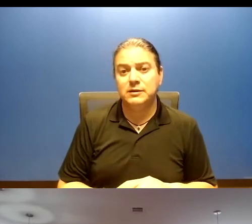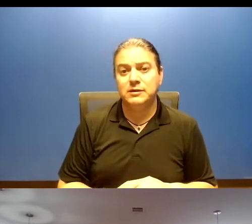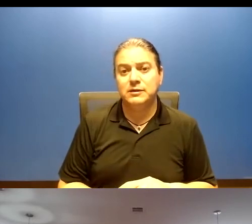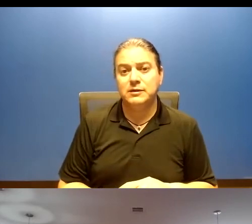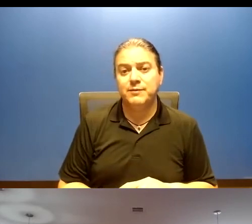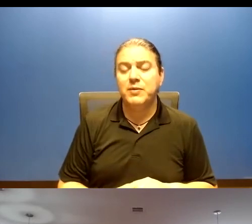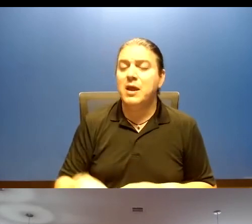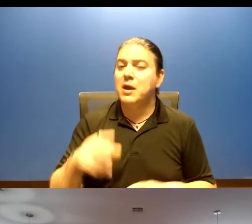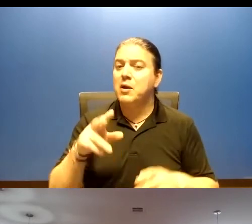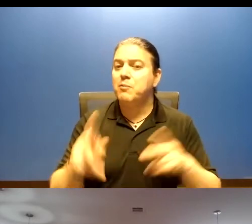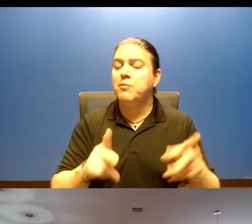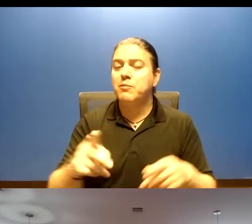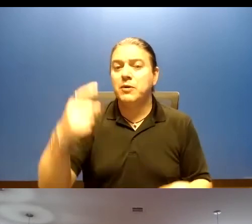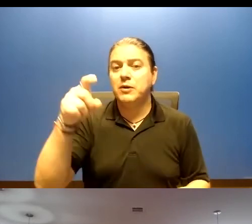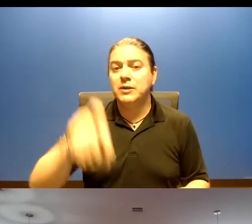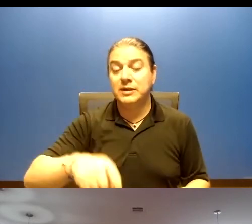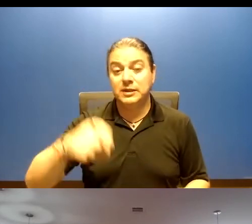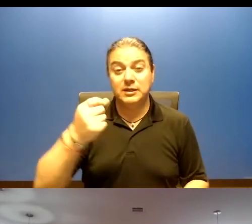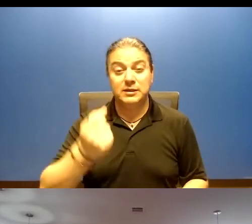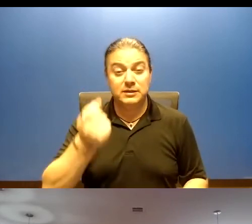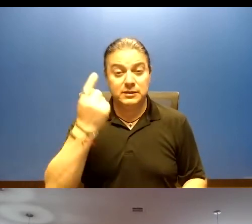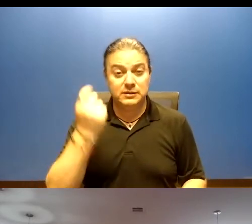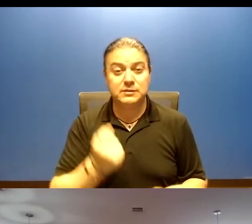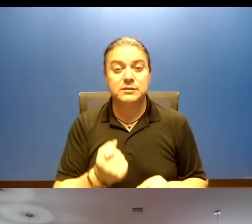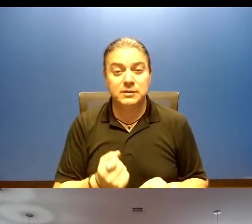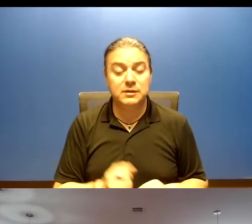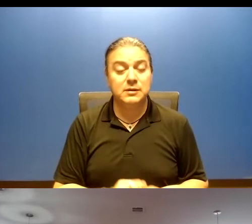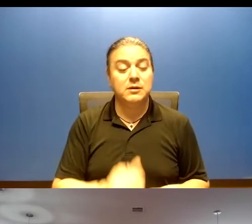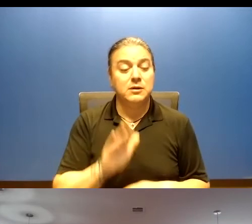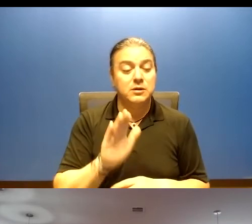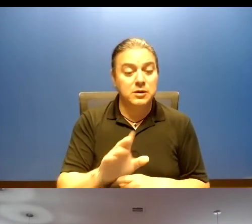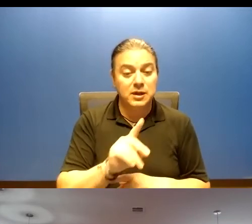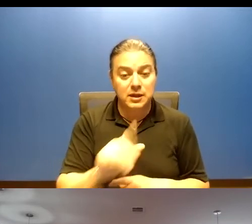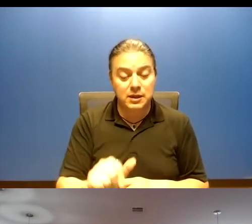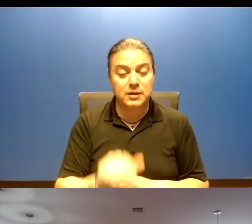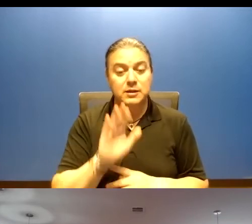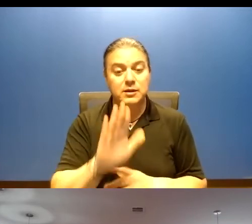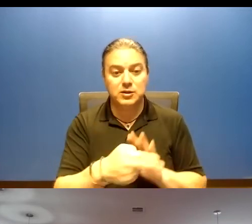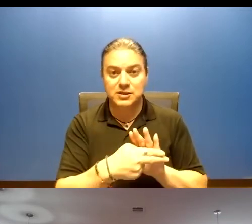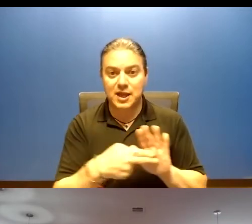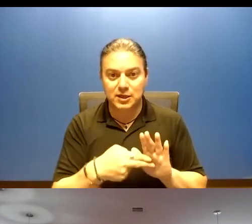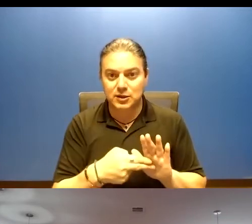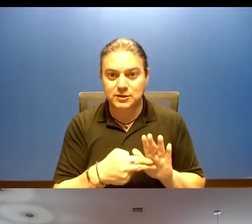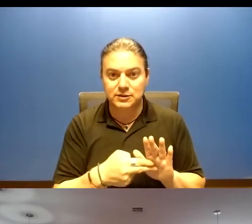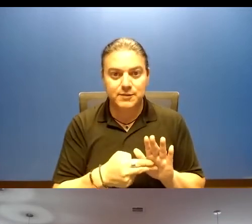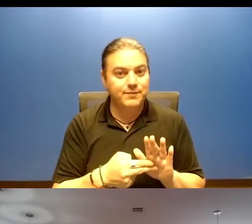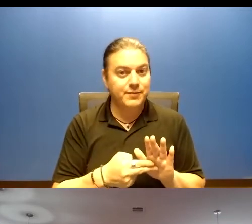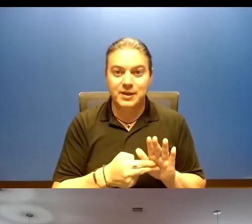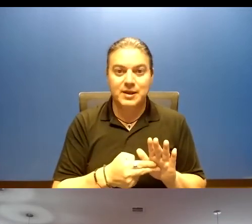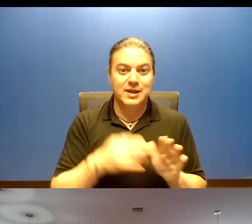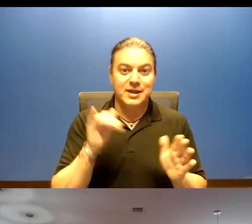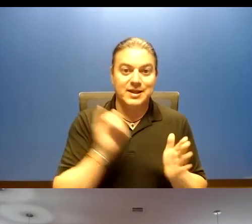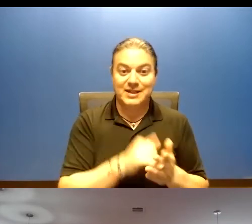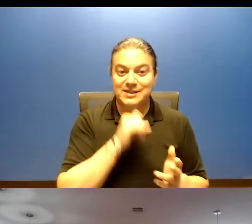people need to understand your disability, your diagnosis is not the disability, it is